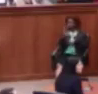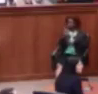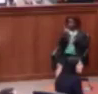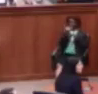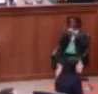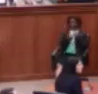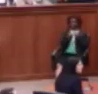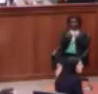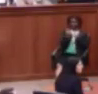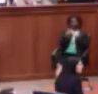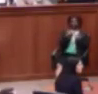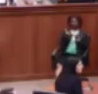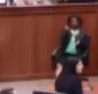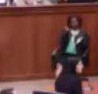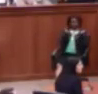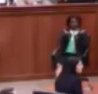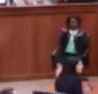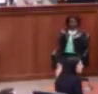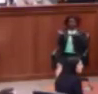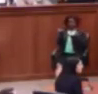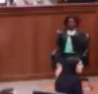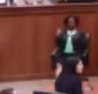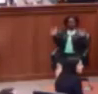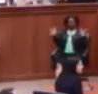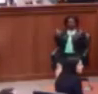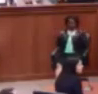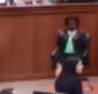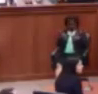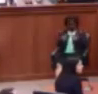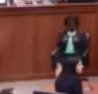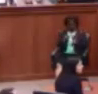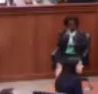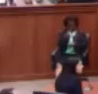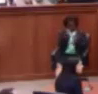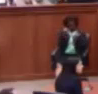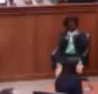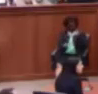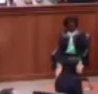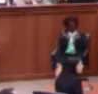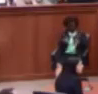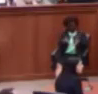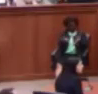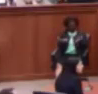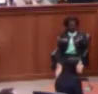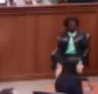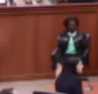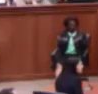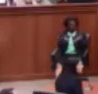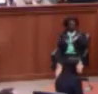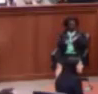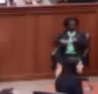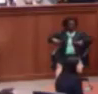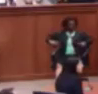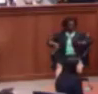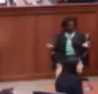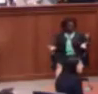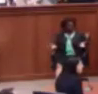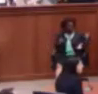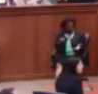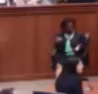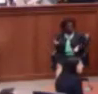position? So we have wasted one entire school year in getting a certified